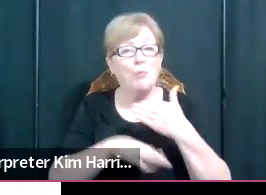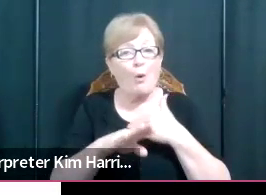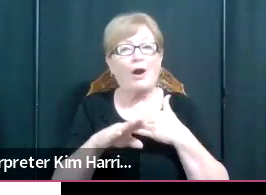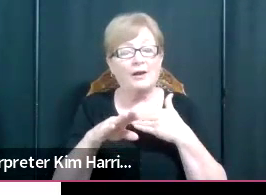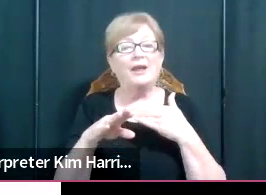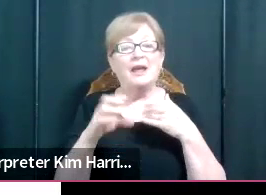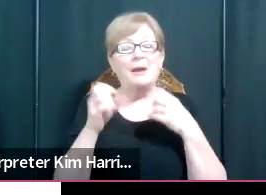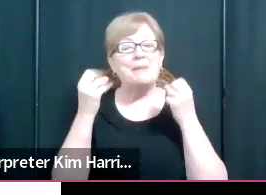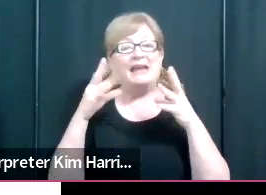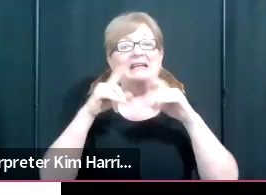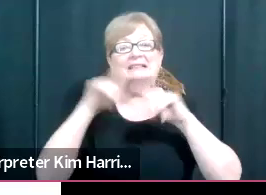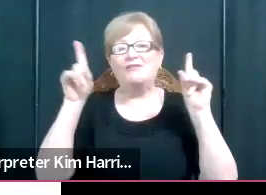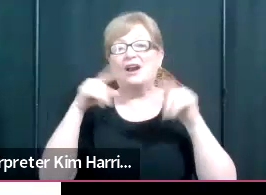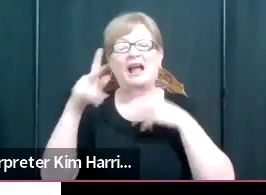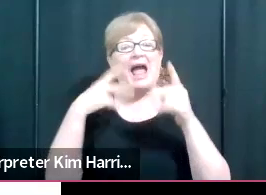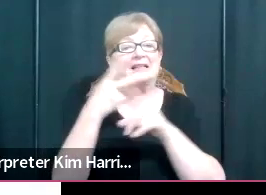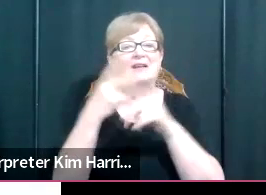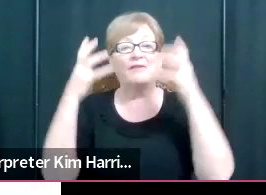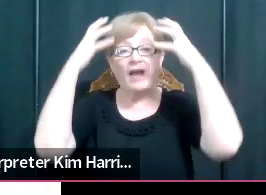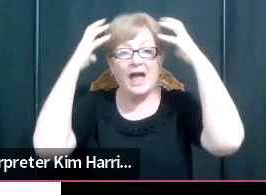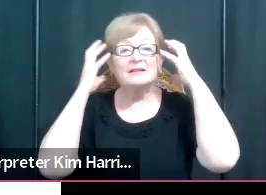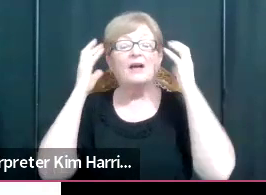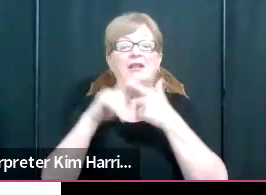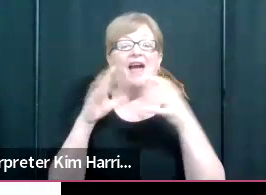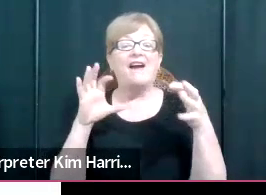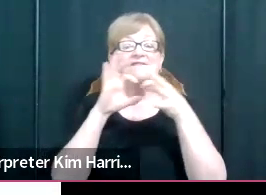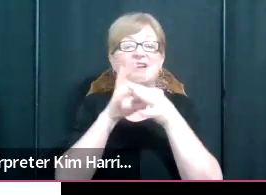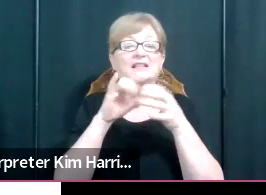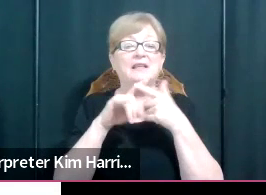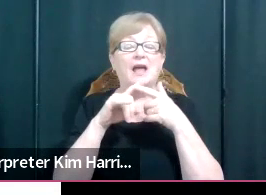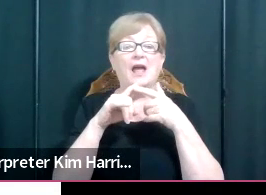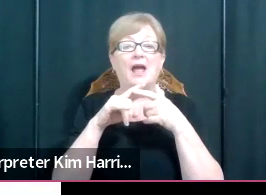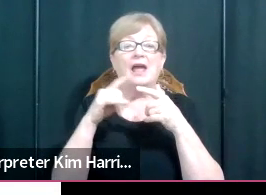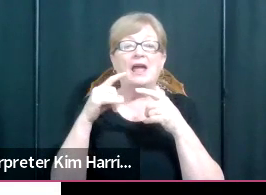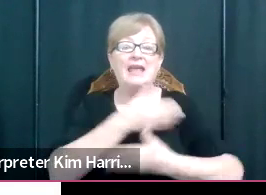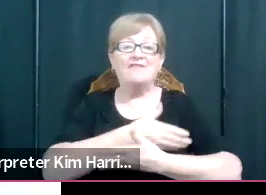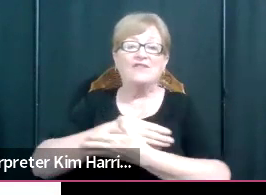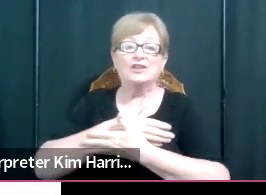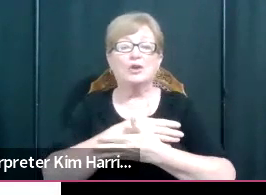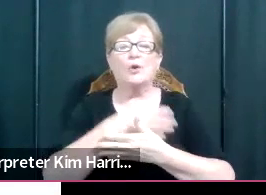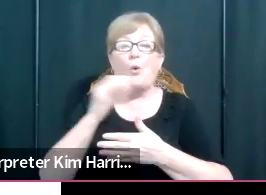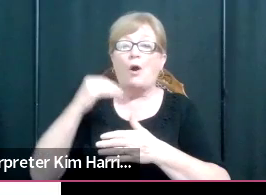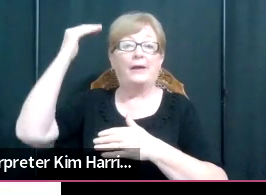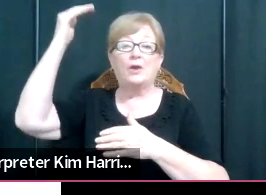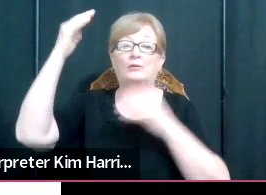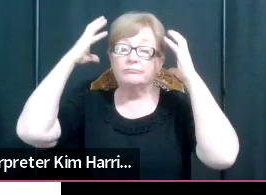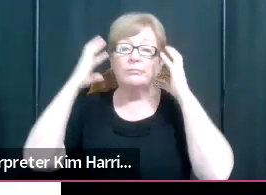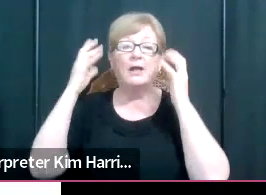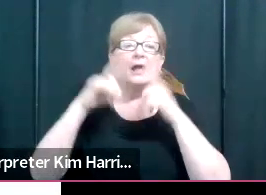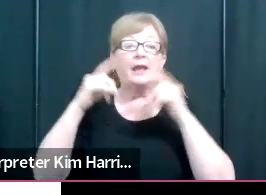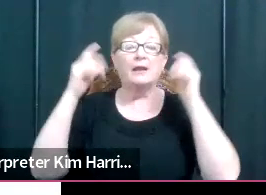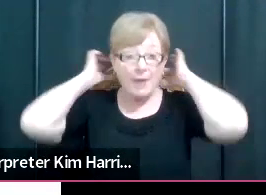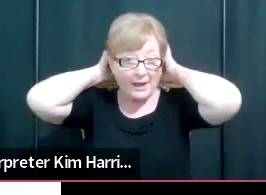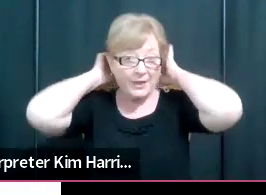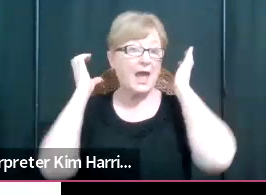all different kinds of styles of headphones that fit infants to adults. The infant headphones will wrap around the back of the head